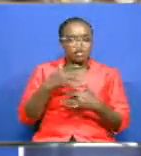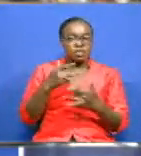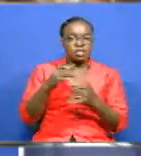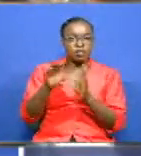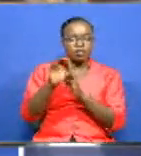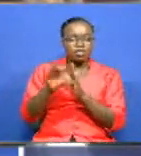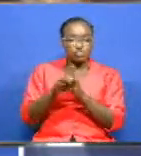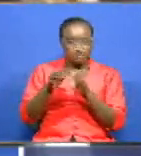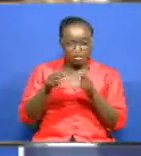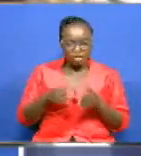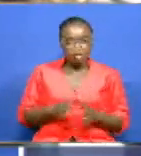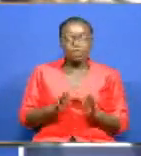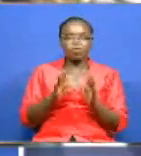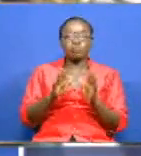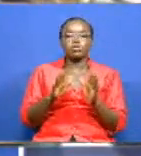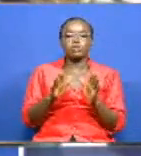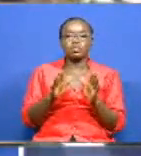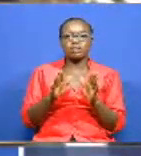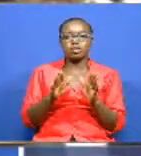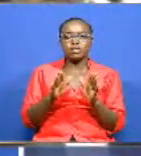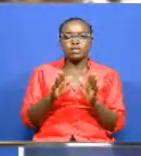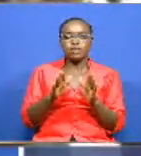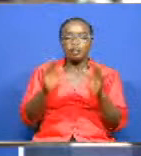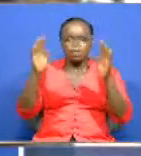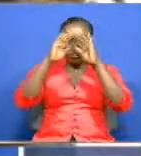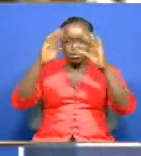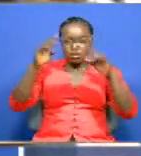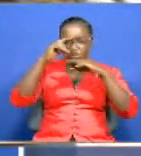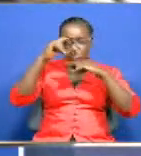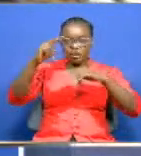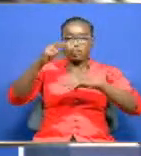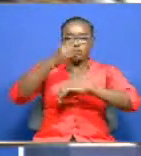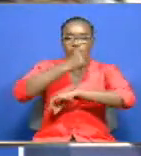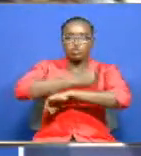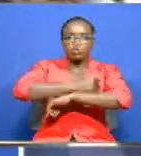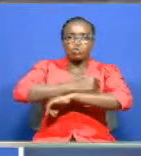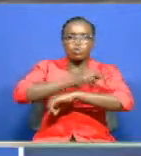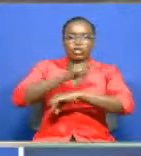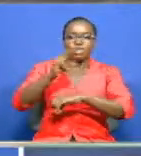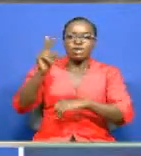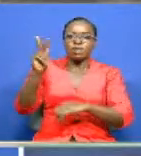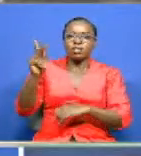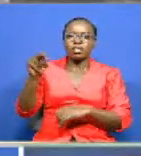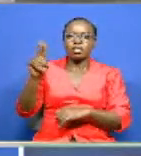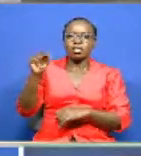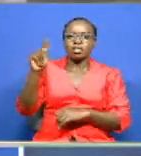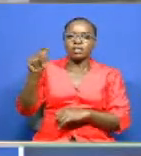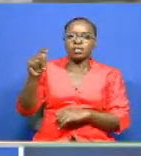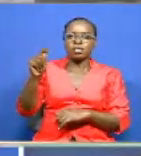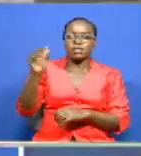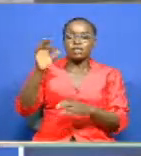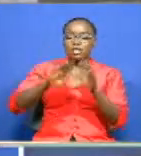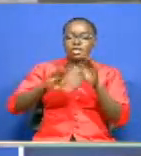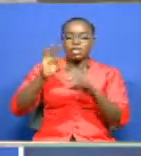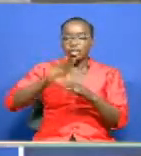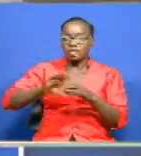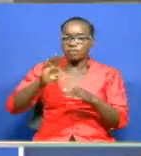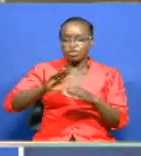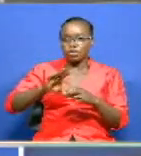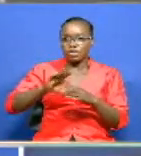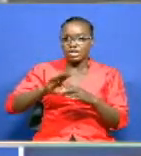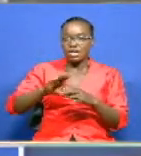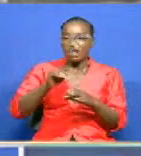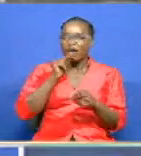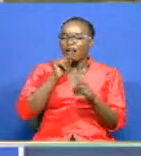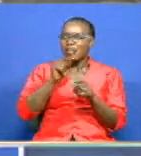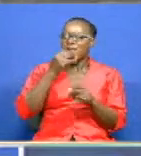the leeway to do so. Speaking at Muslim secondary school during the NAT general elections, the teachers condemned TSC for meddling in